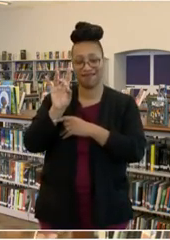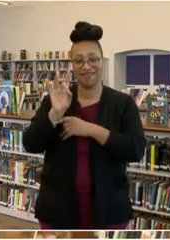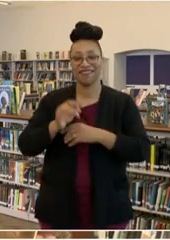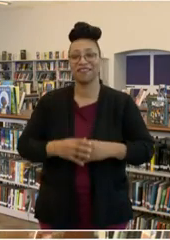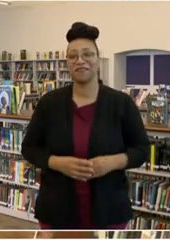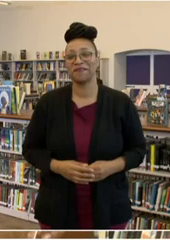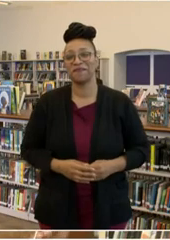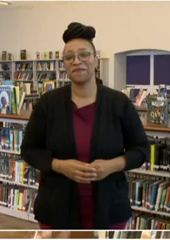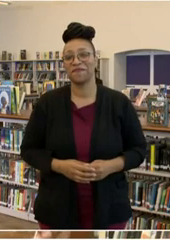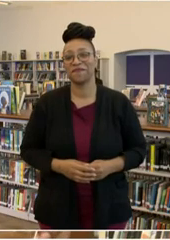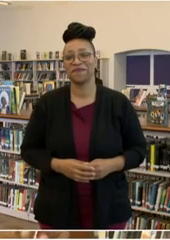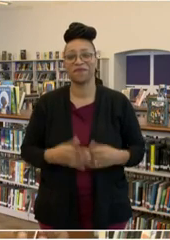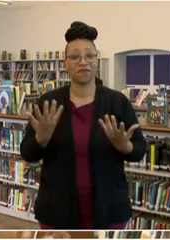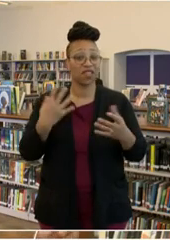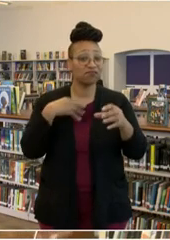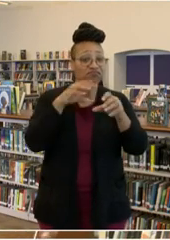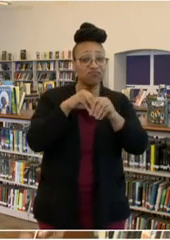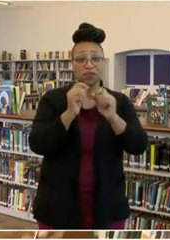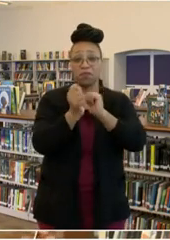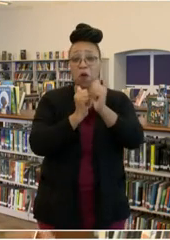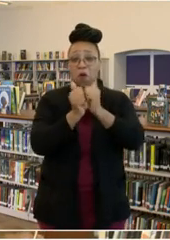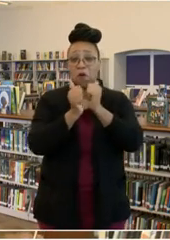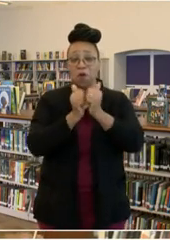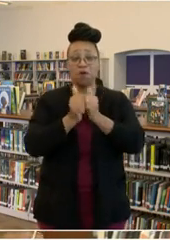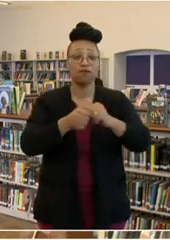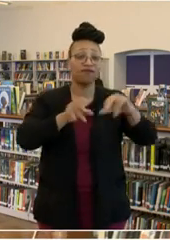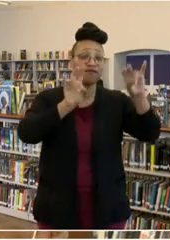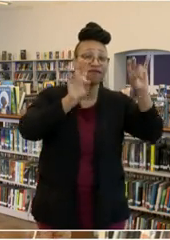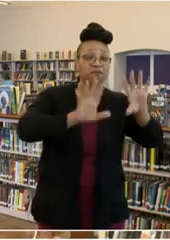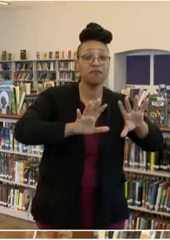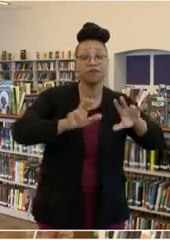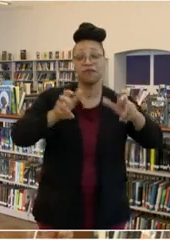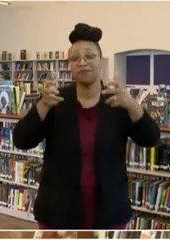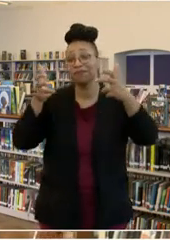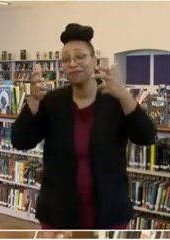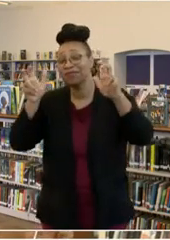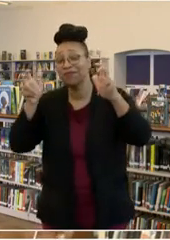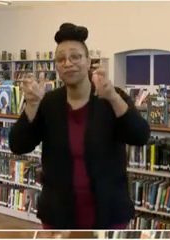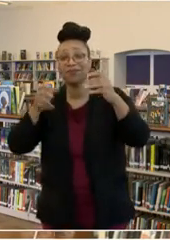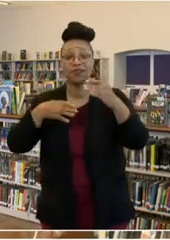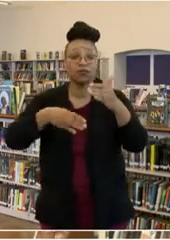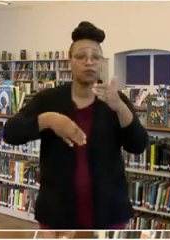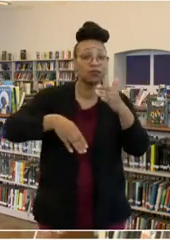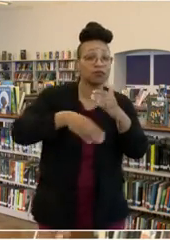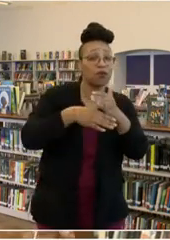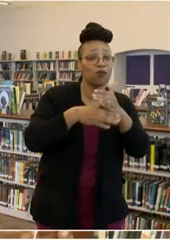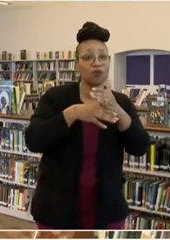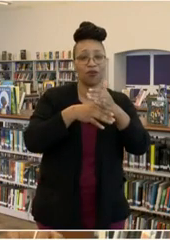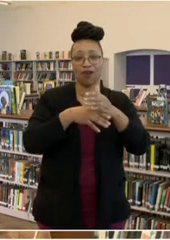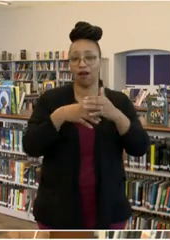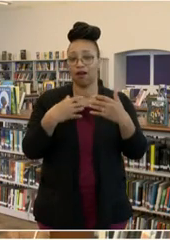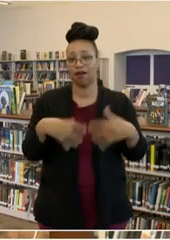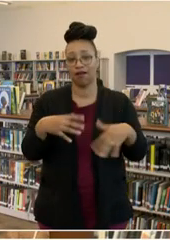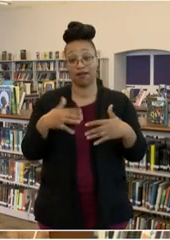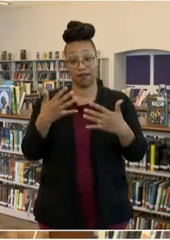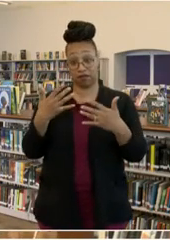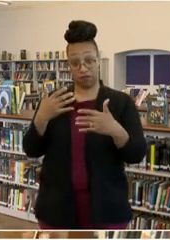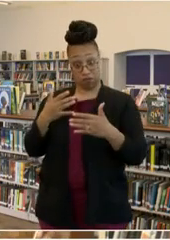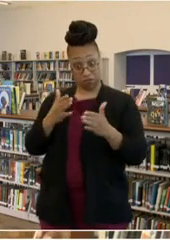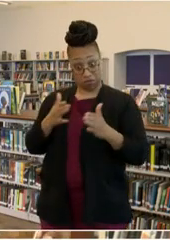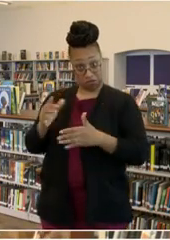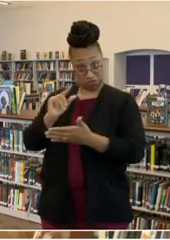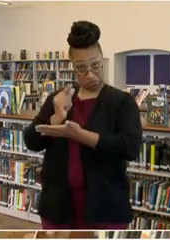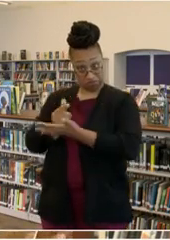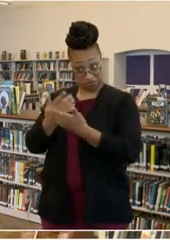volleyball, basketball, and flag football. After I graduate in a few short months, I will join the U.S. Army for Infantry